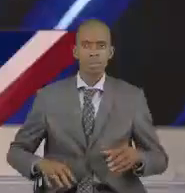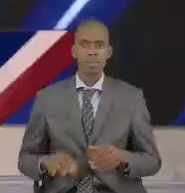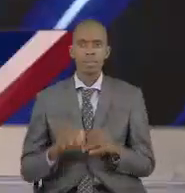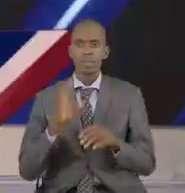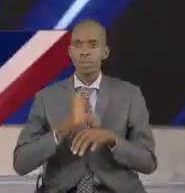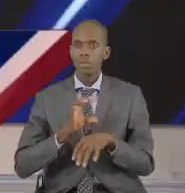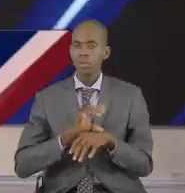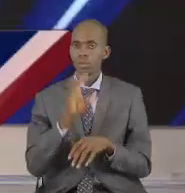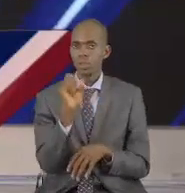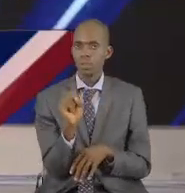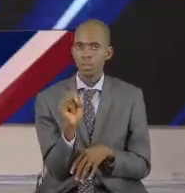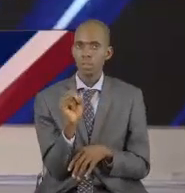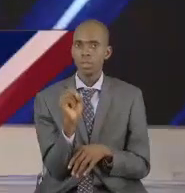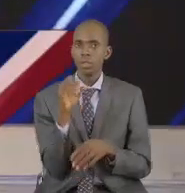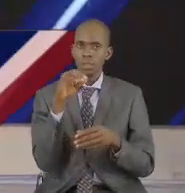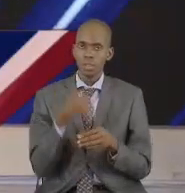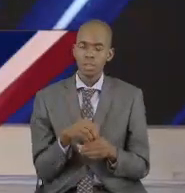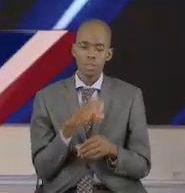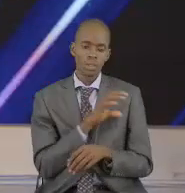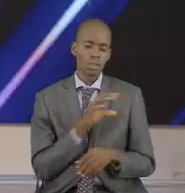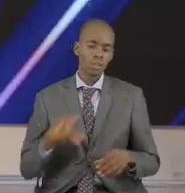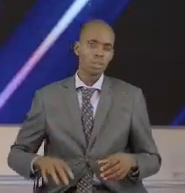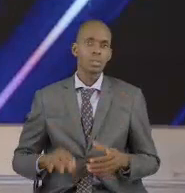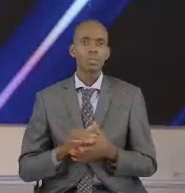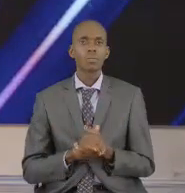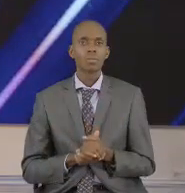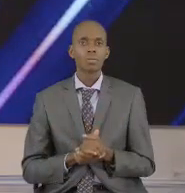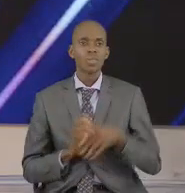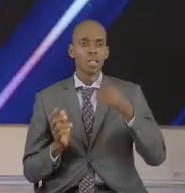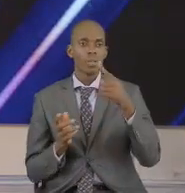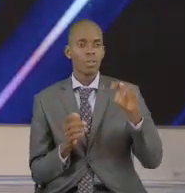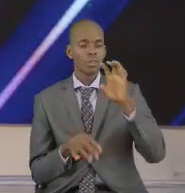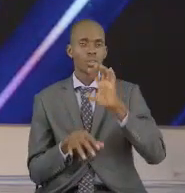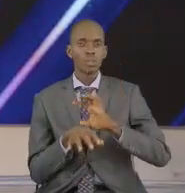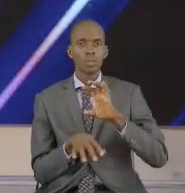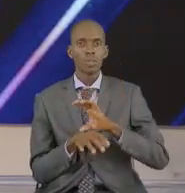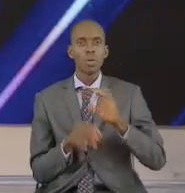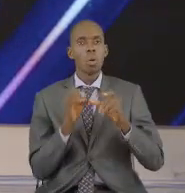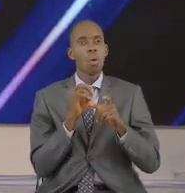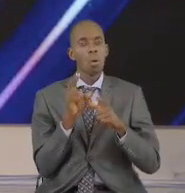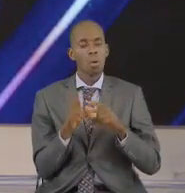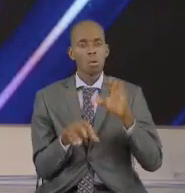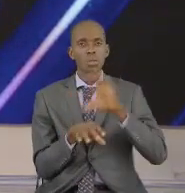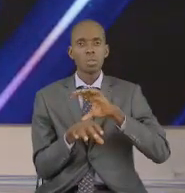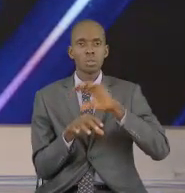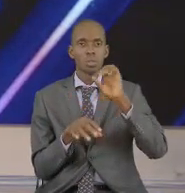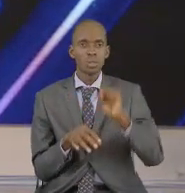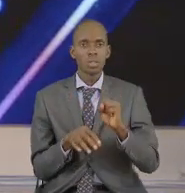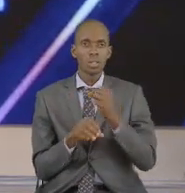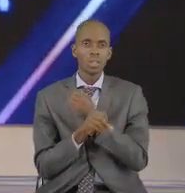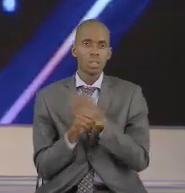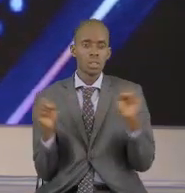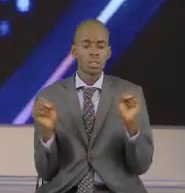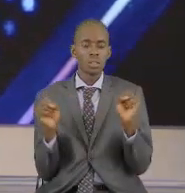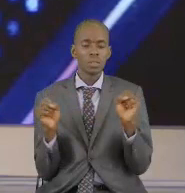Churches in Christ. The church, or the churches, saved,